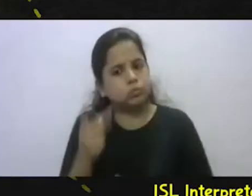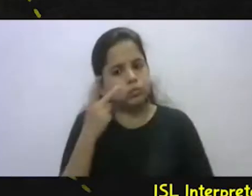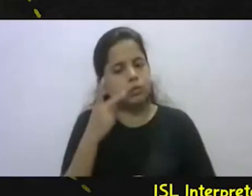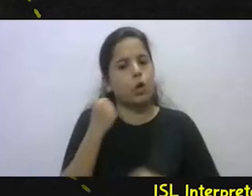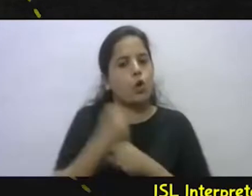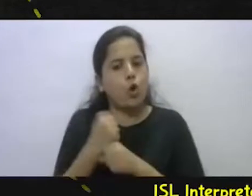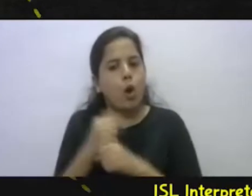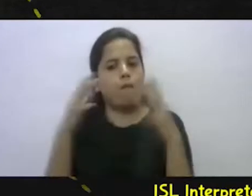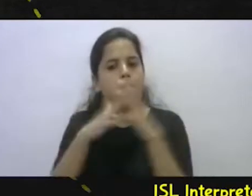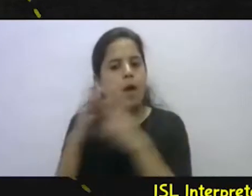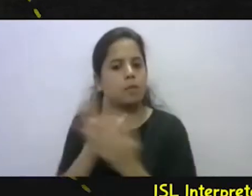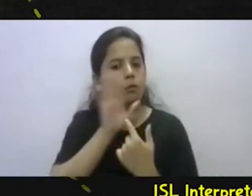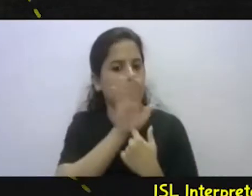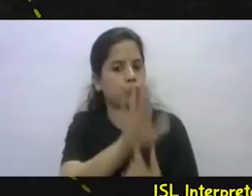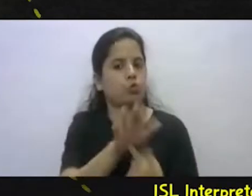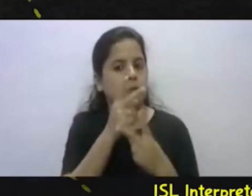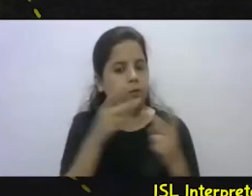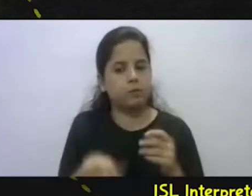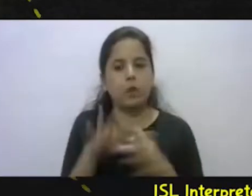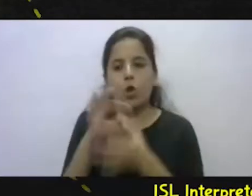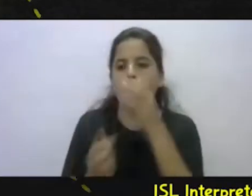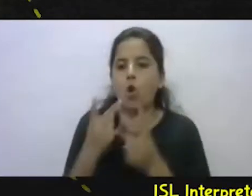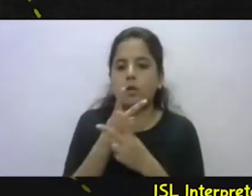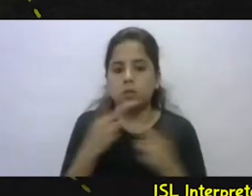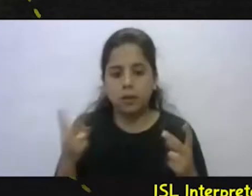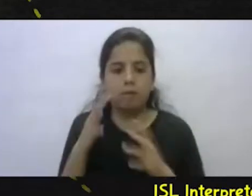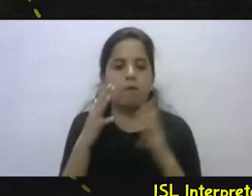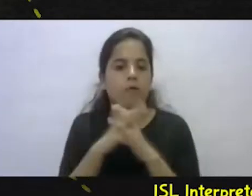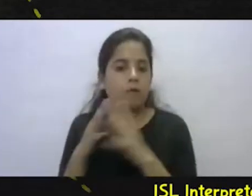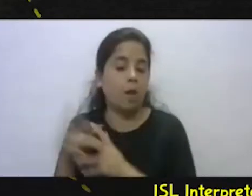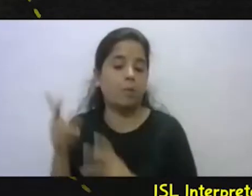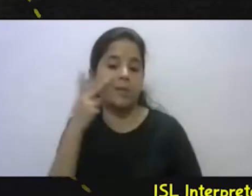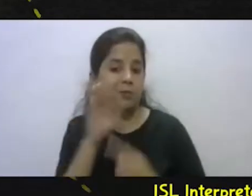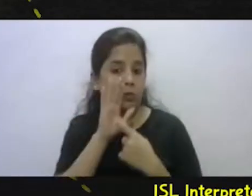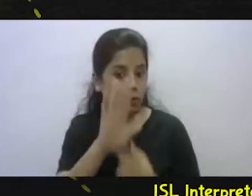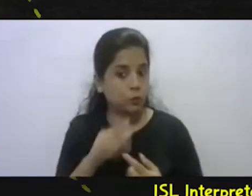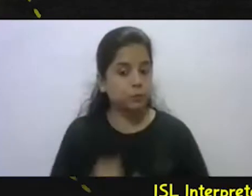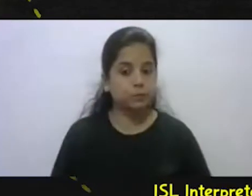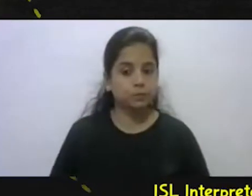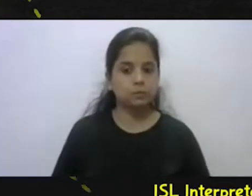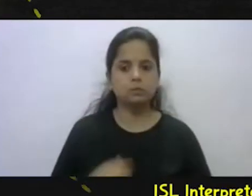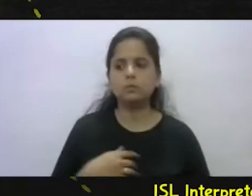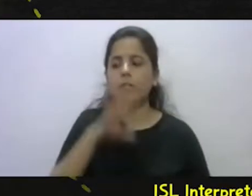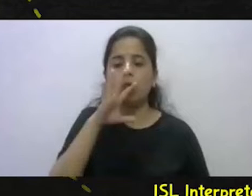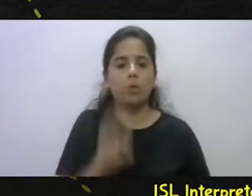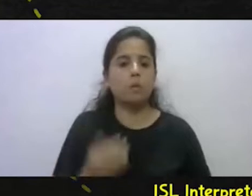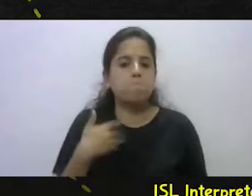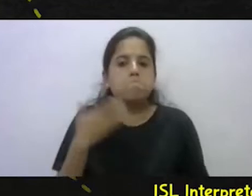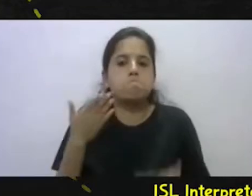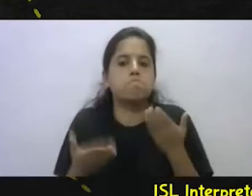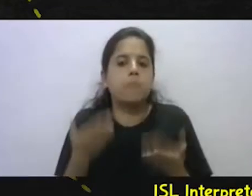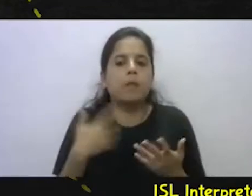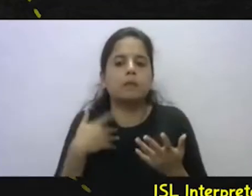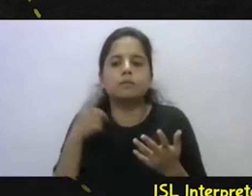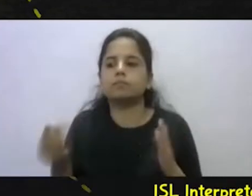government websites or on form of organizations' website, sometimes our realities may not be